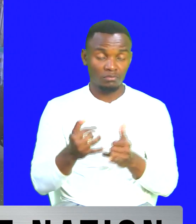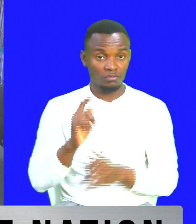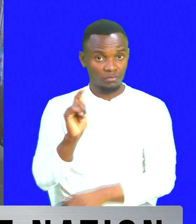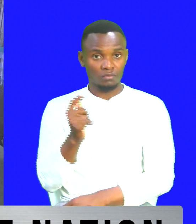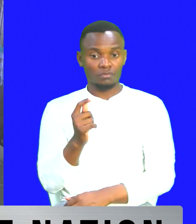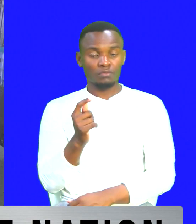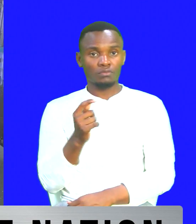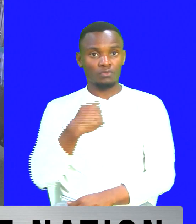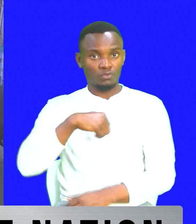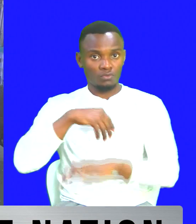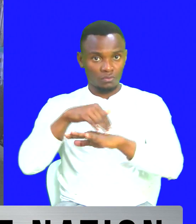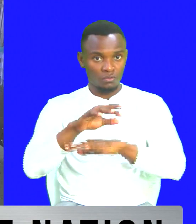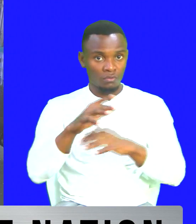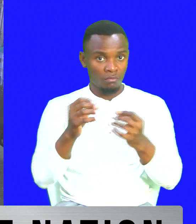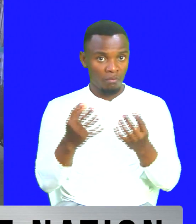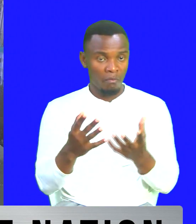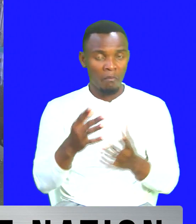sending 1,000.